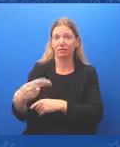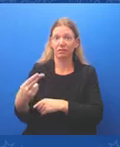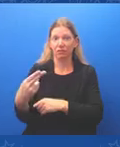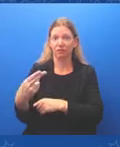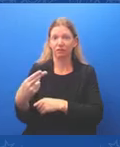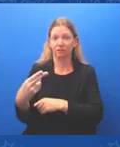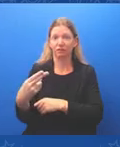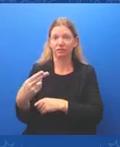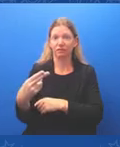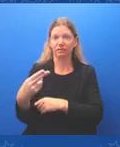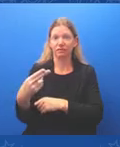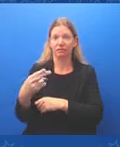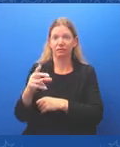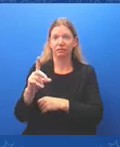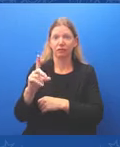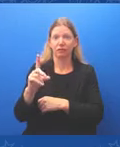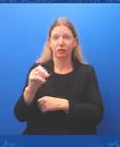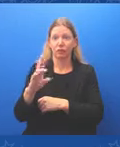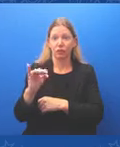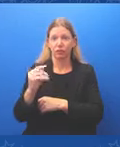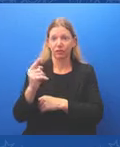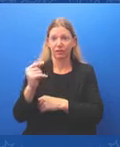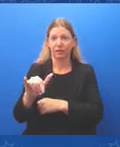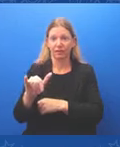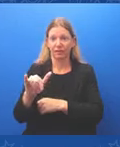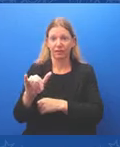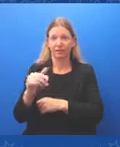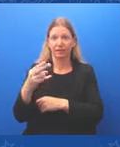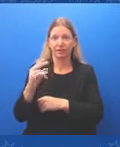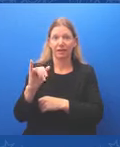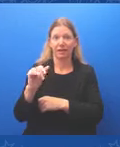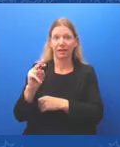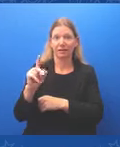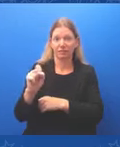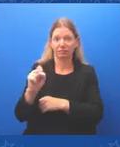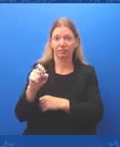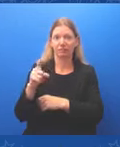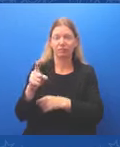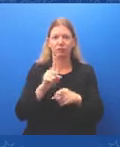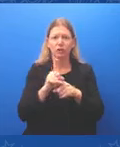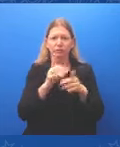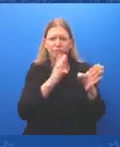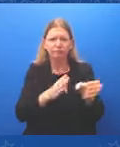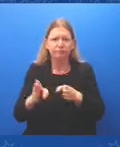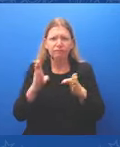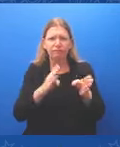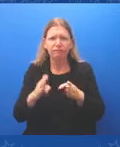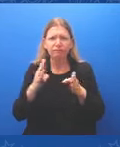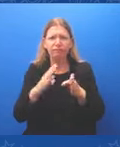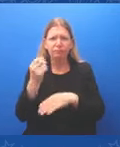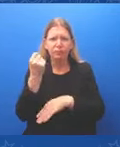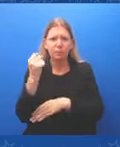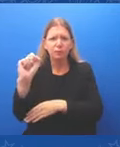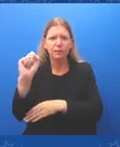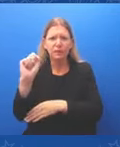a long-discussed march that would finally come to Washington. The day after convening the Lawyers Committee,